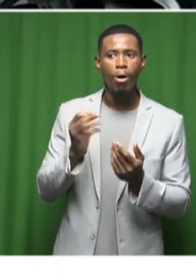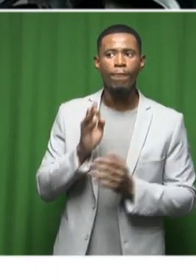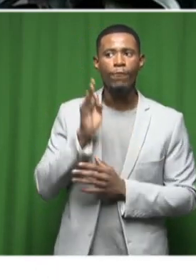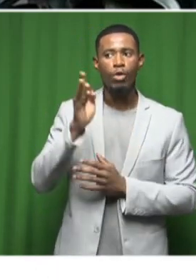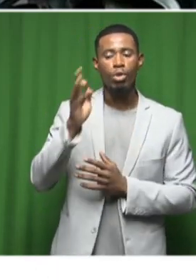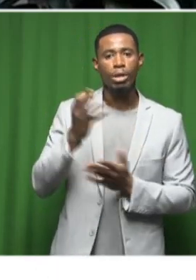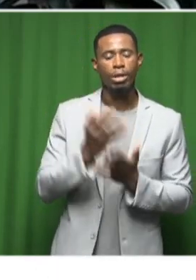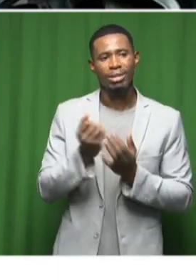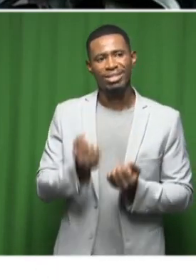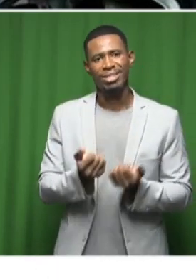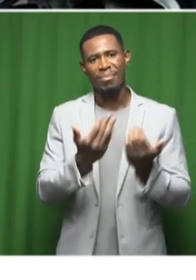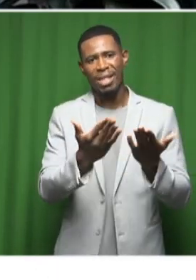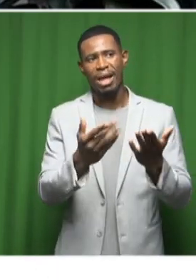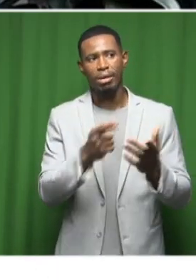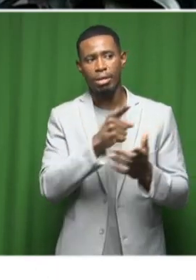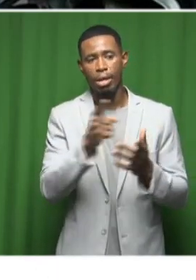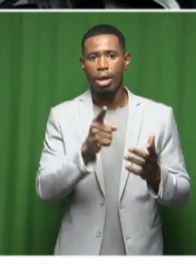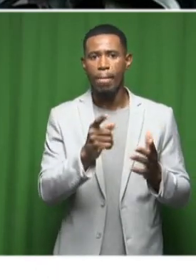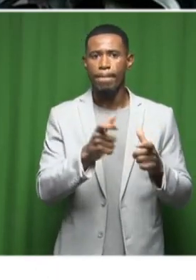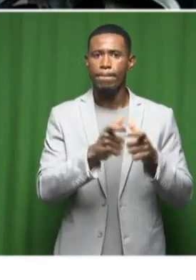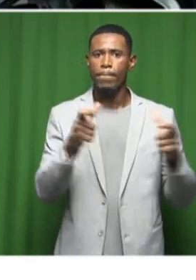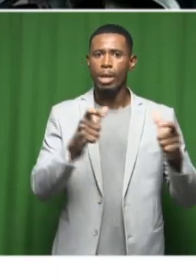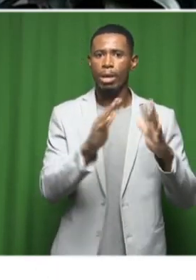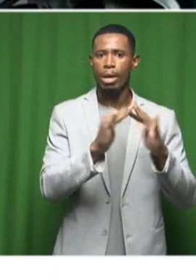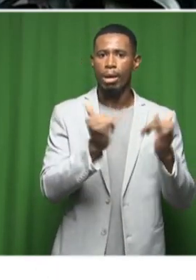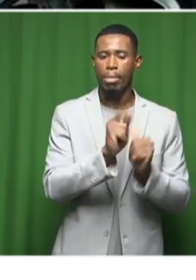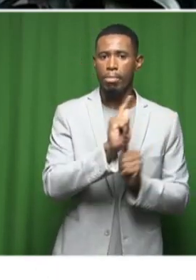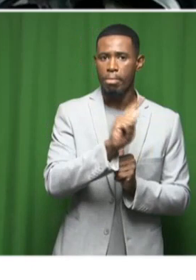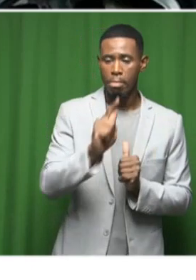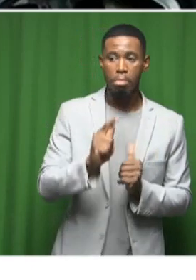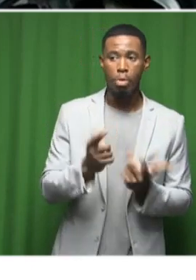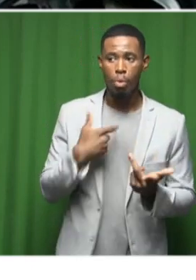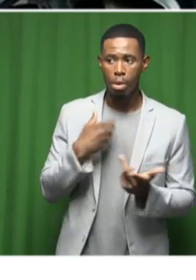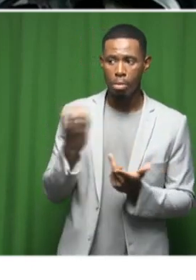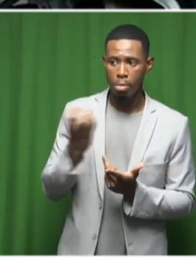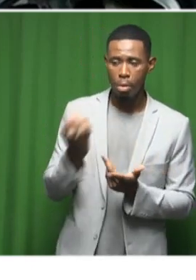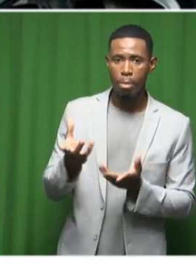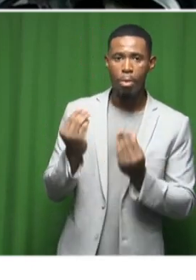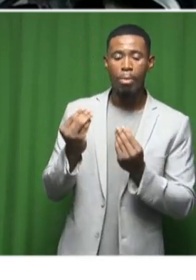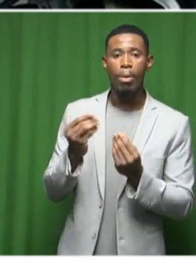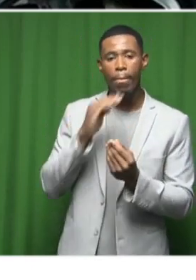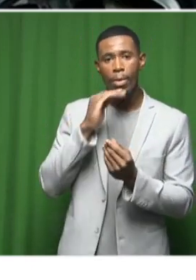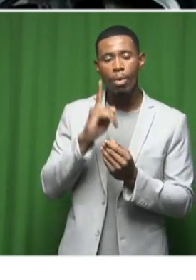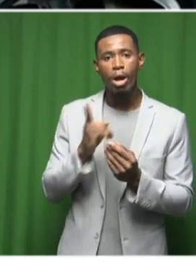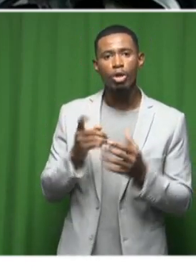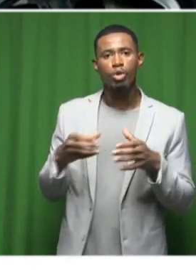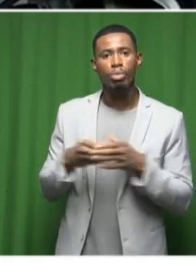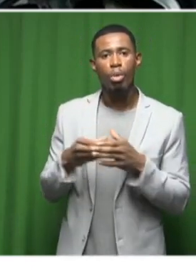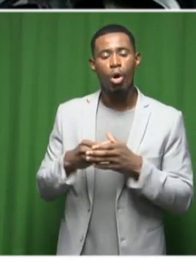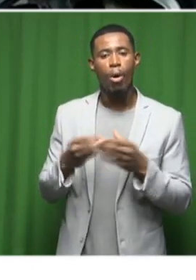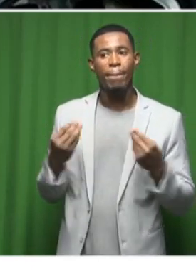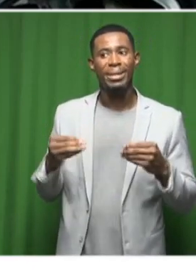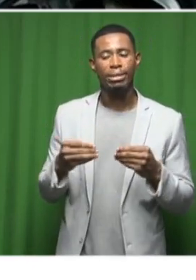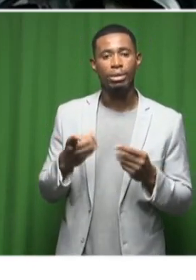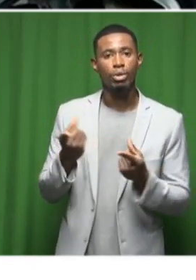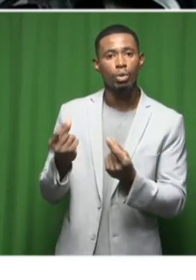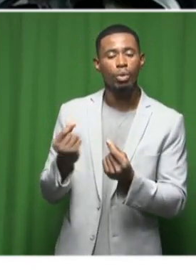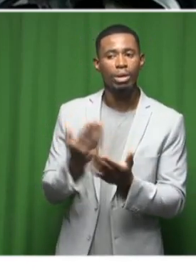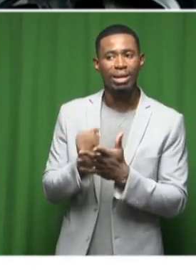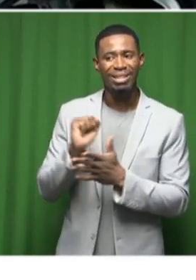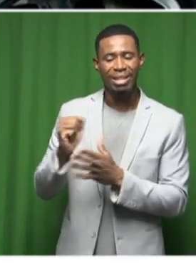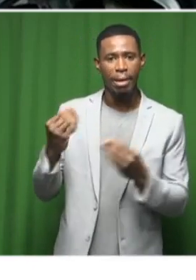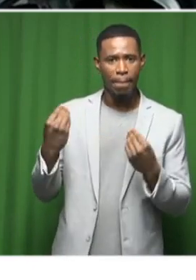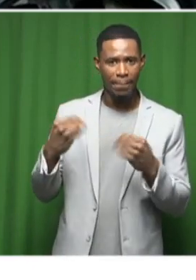corporates who are participating in these clusters. And really how it works is small businesses have a chance to pitch their business